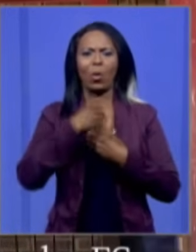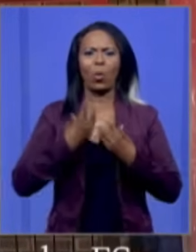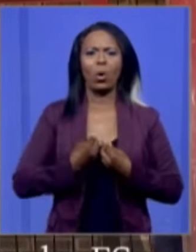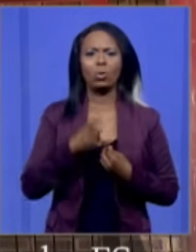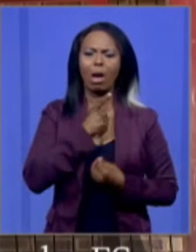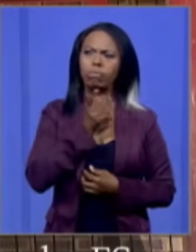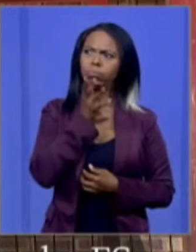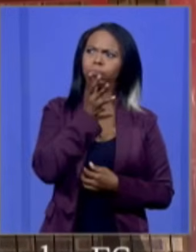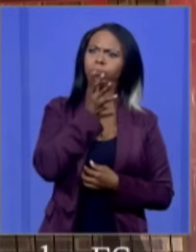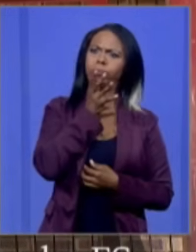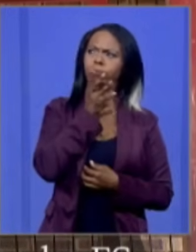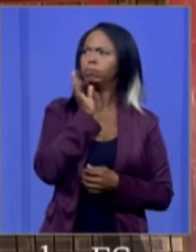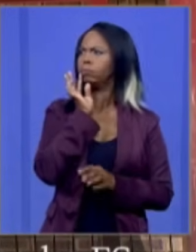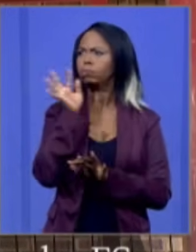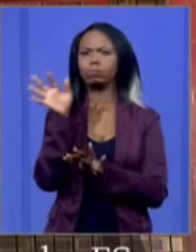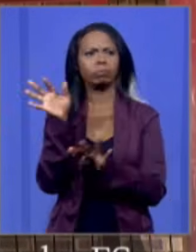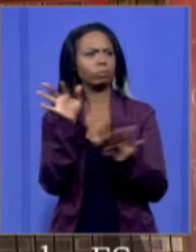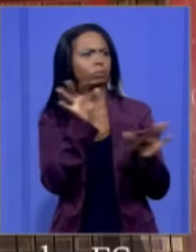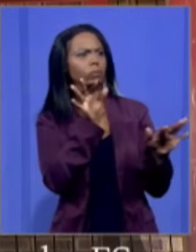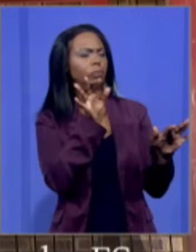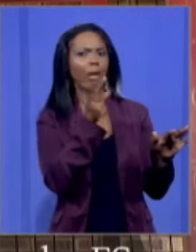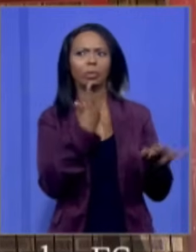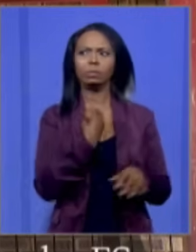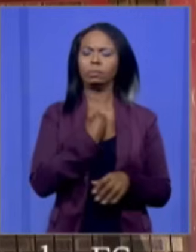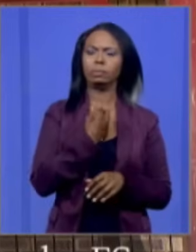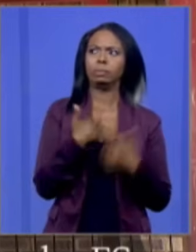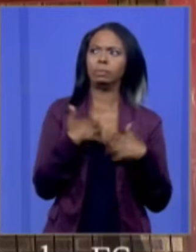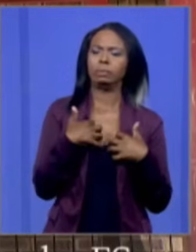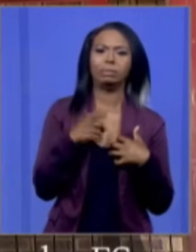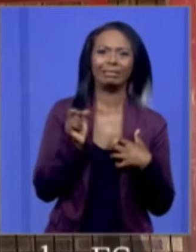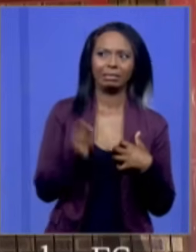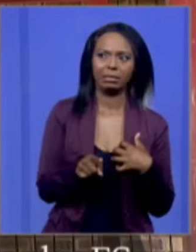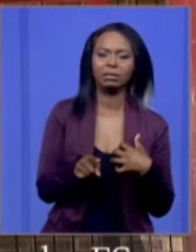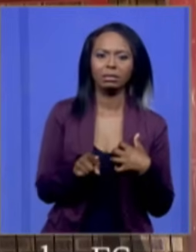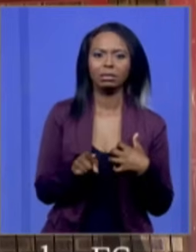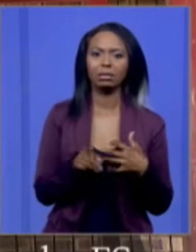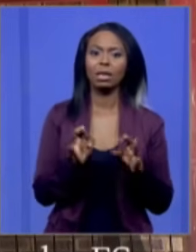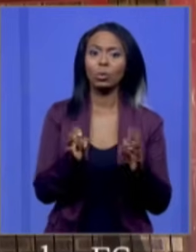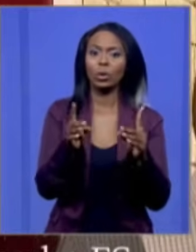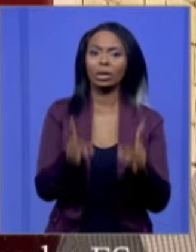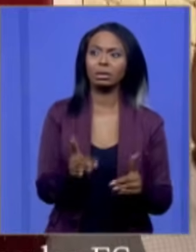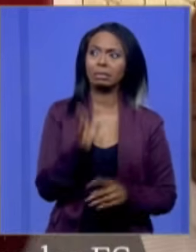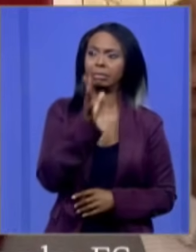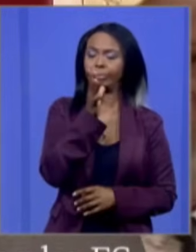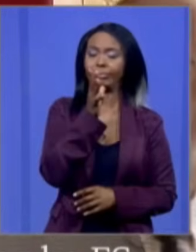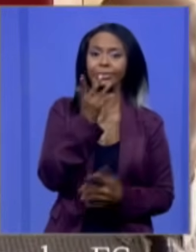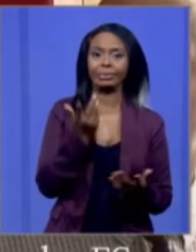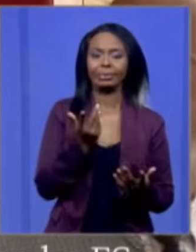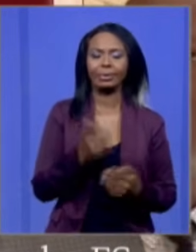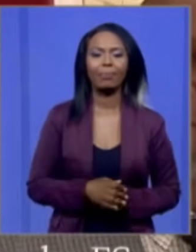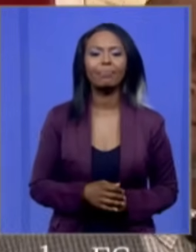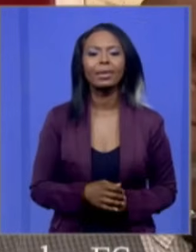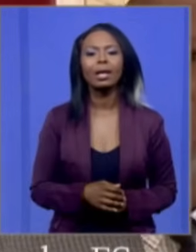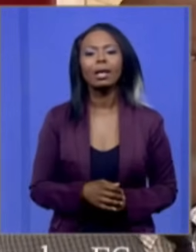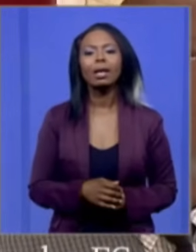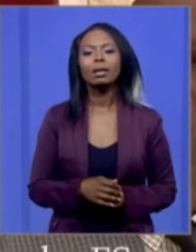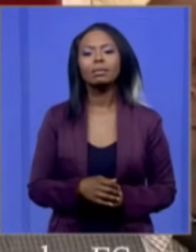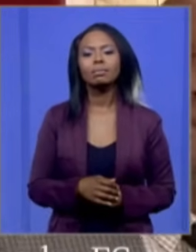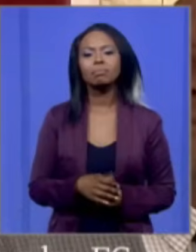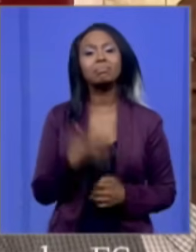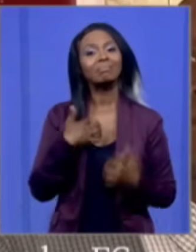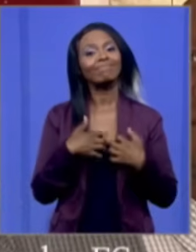mo sekolong ene ntho dithuto tiro e ntsi. Ke ikutlwa ke le motlotlo